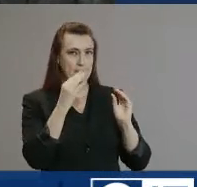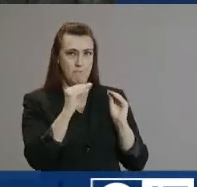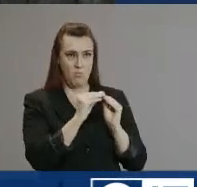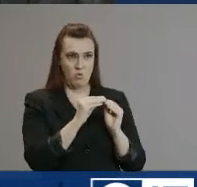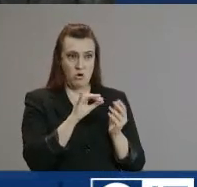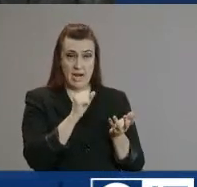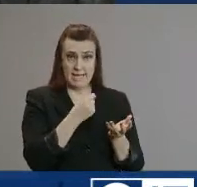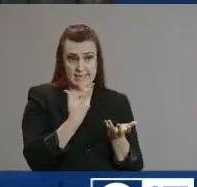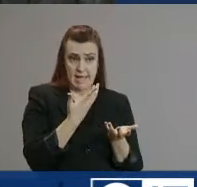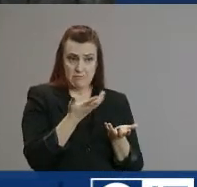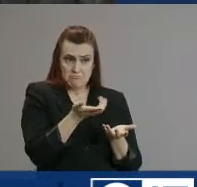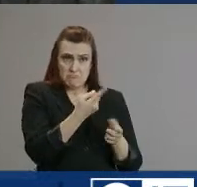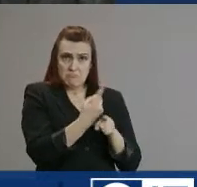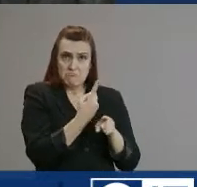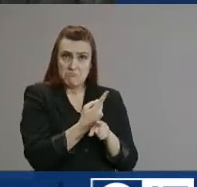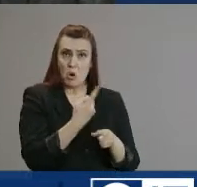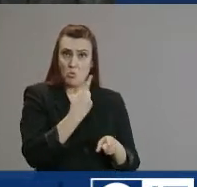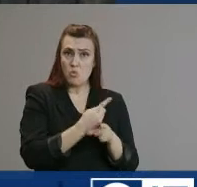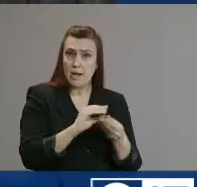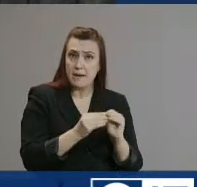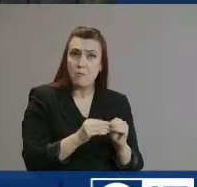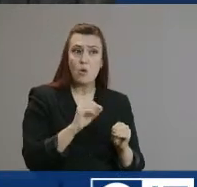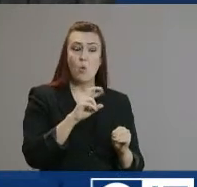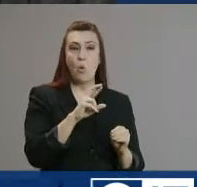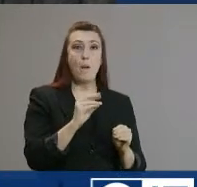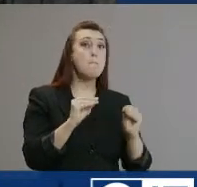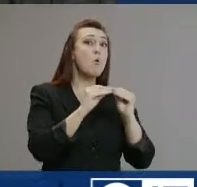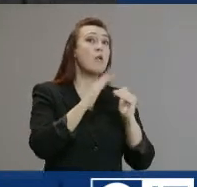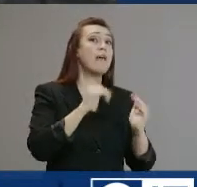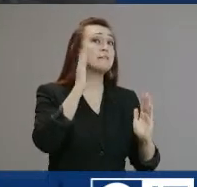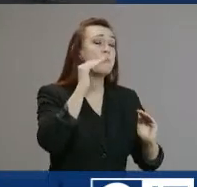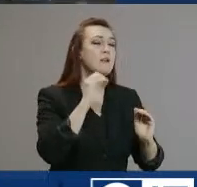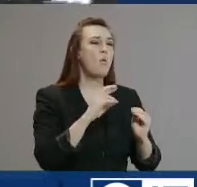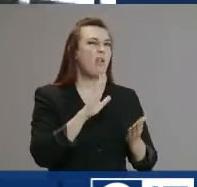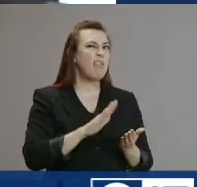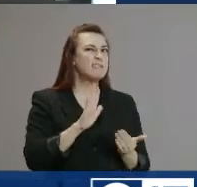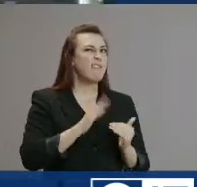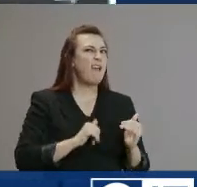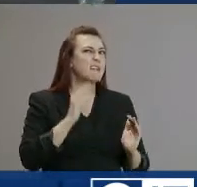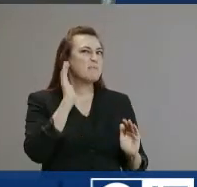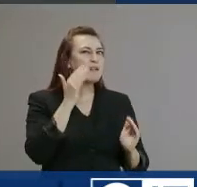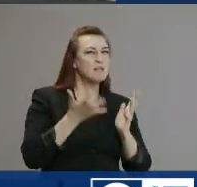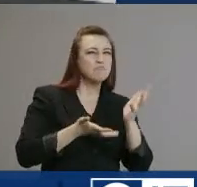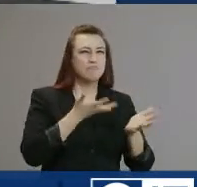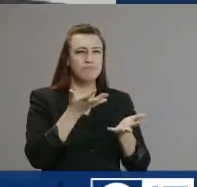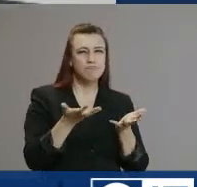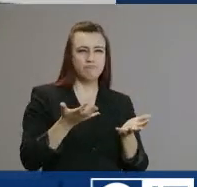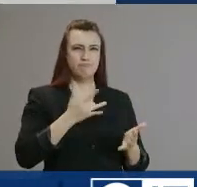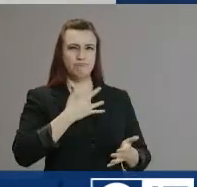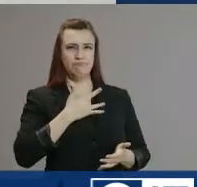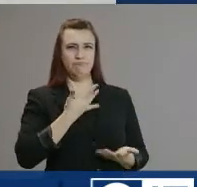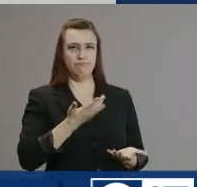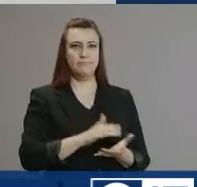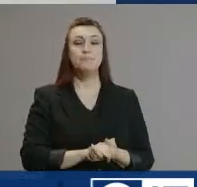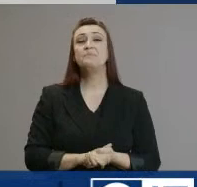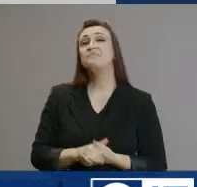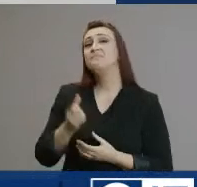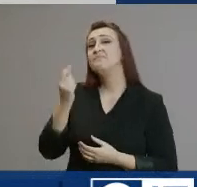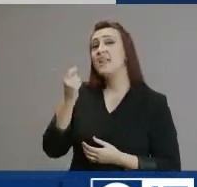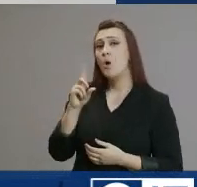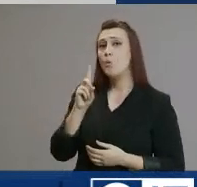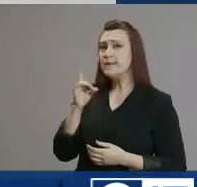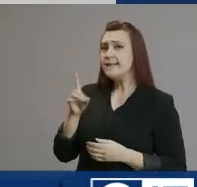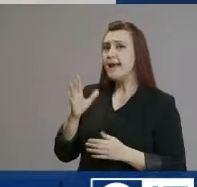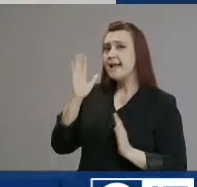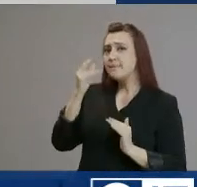stage of reopening? Go ahead. So we did expect to see increased numbers, partially because